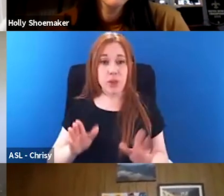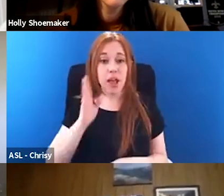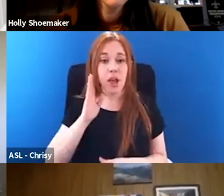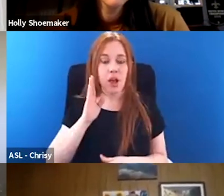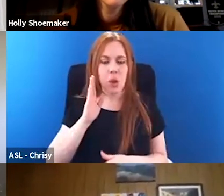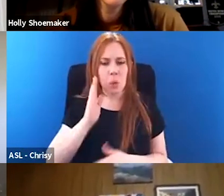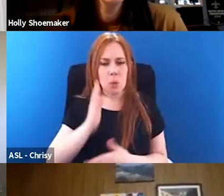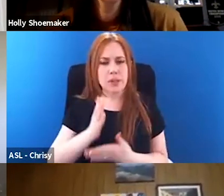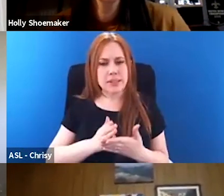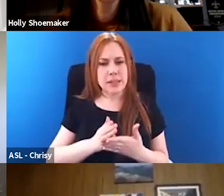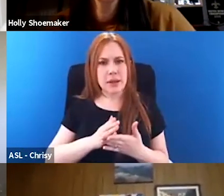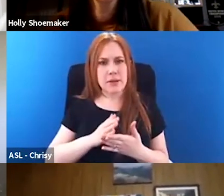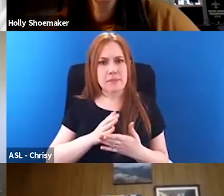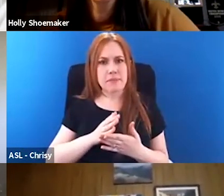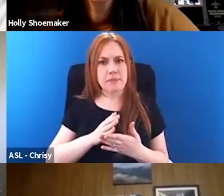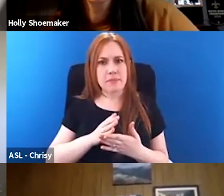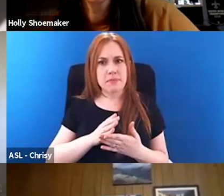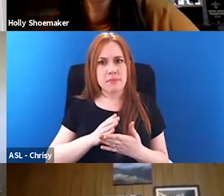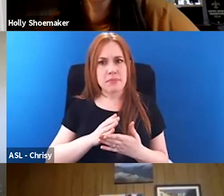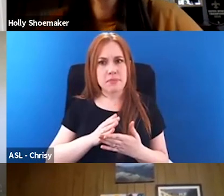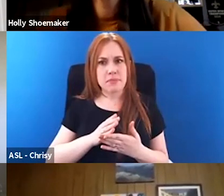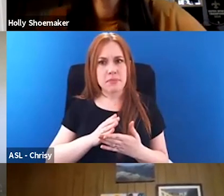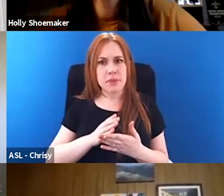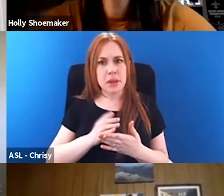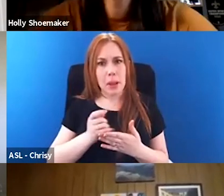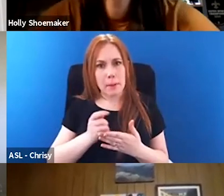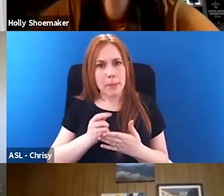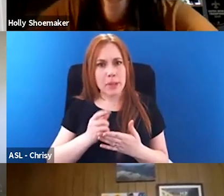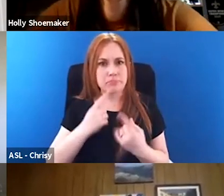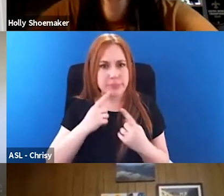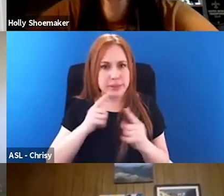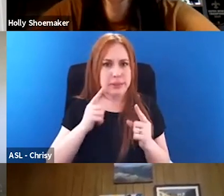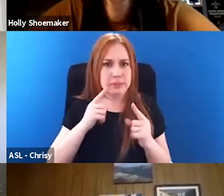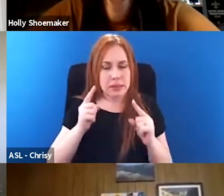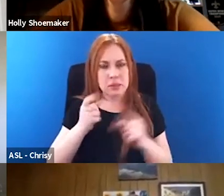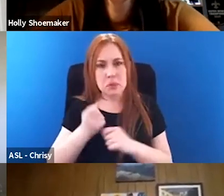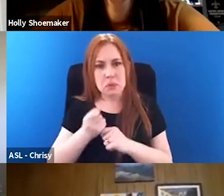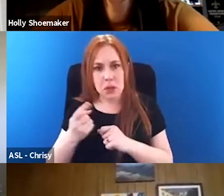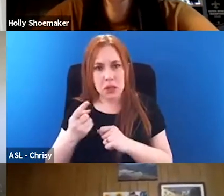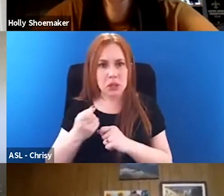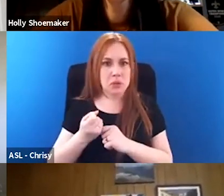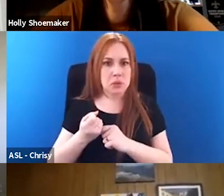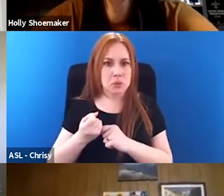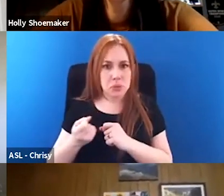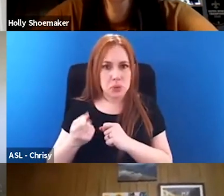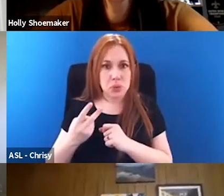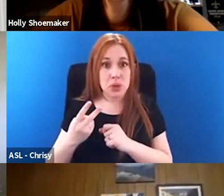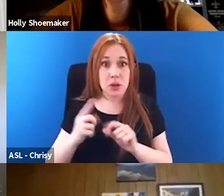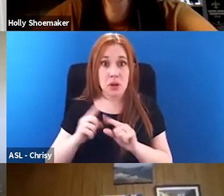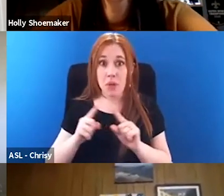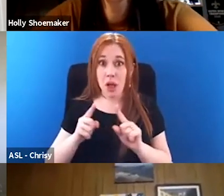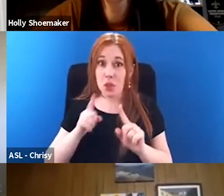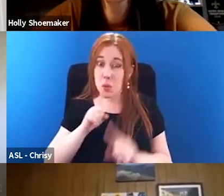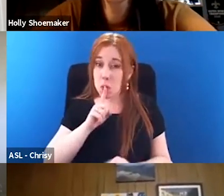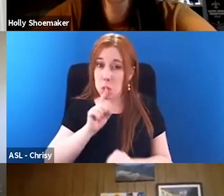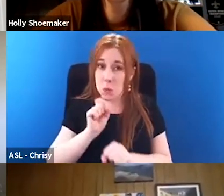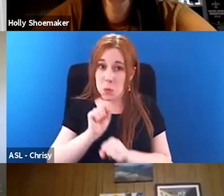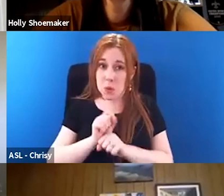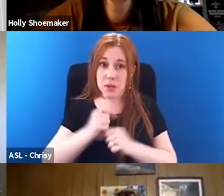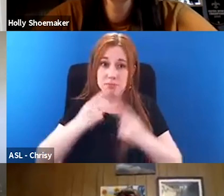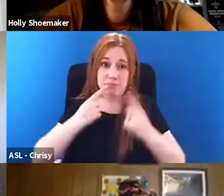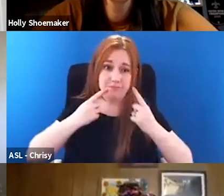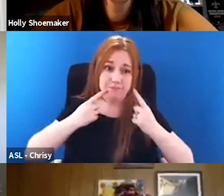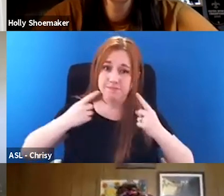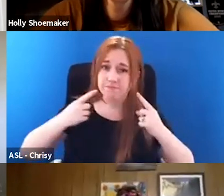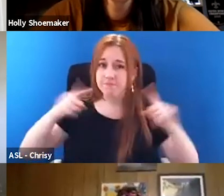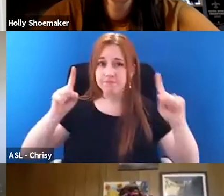some low-hanging fruit. We'll have some small wins in a year or 2 years, but the real wins and successes